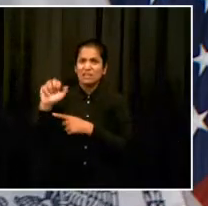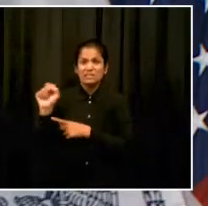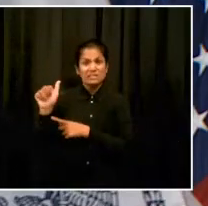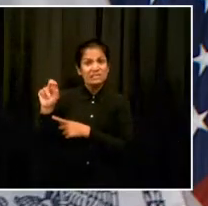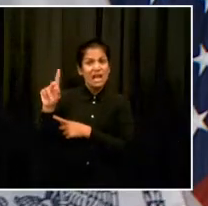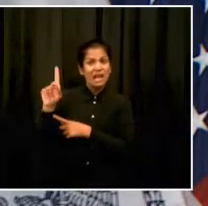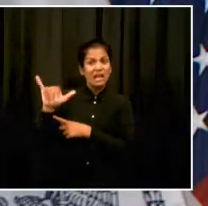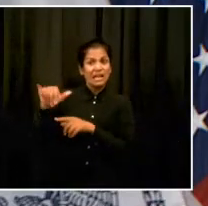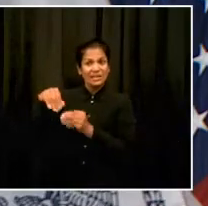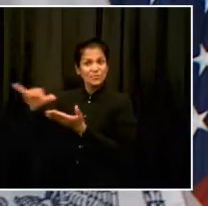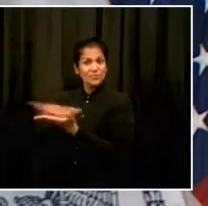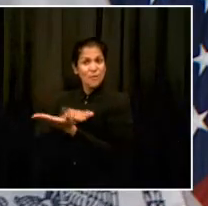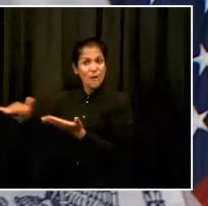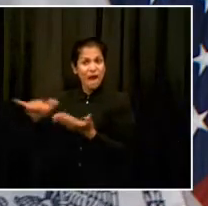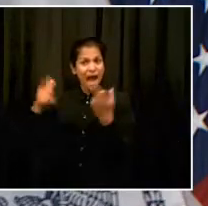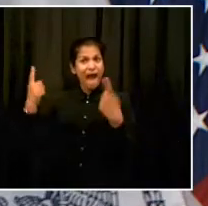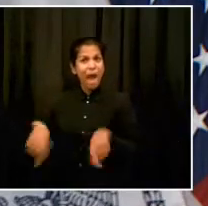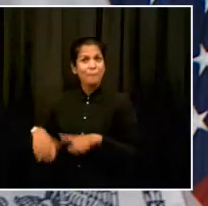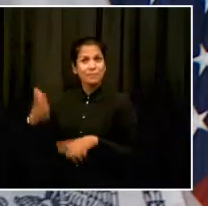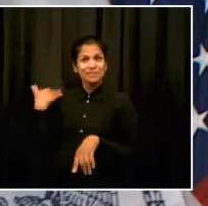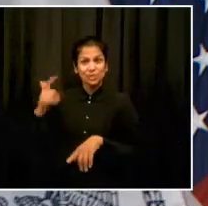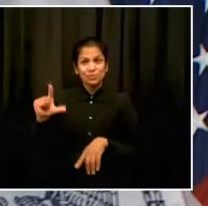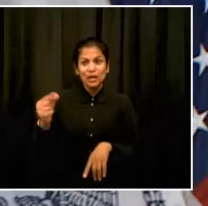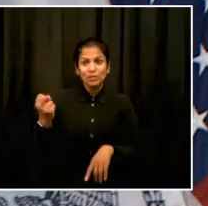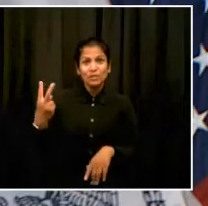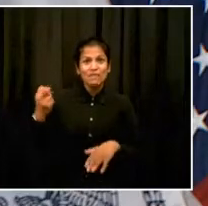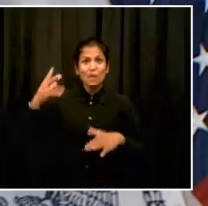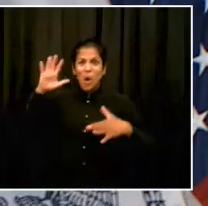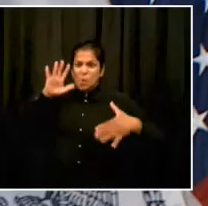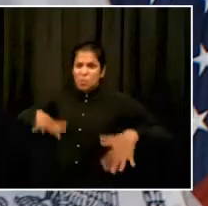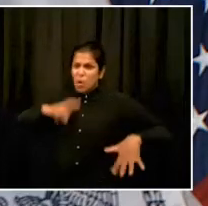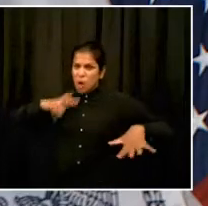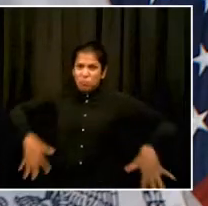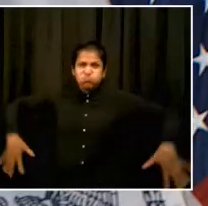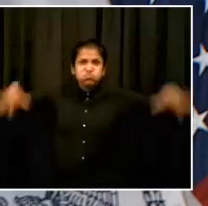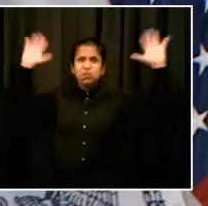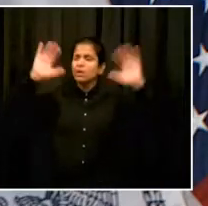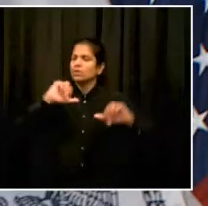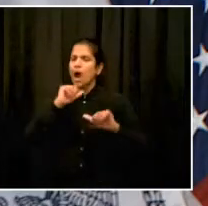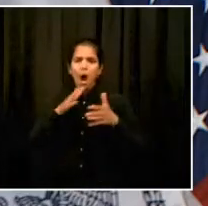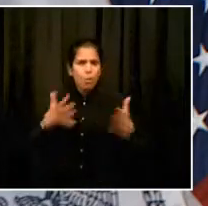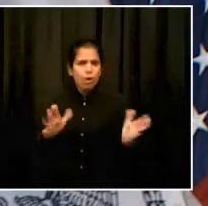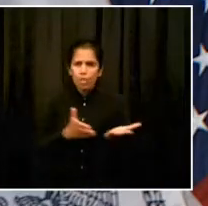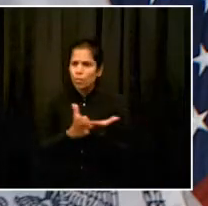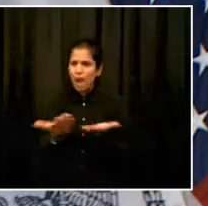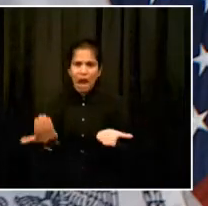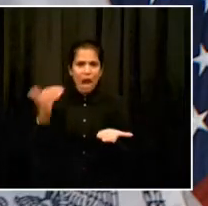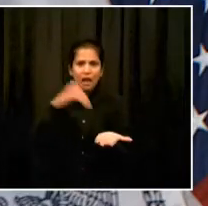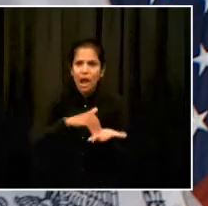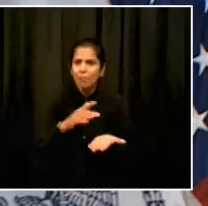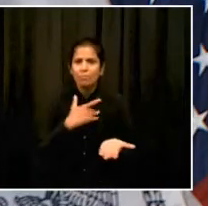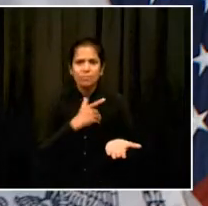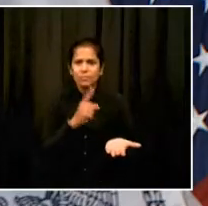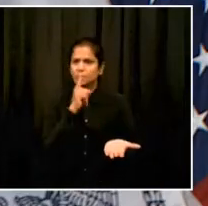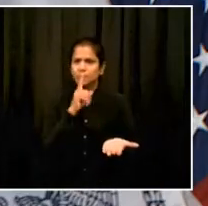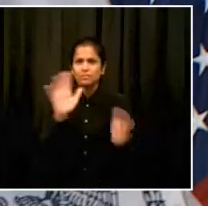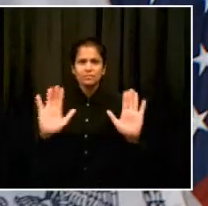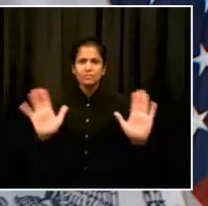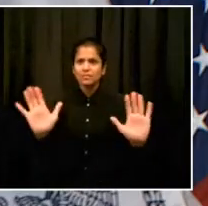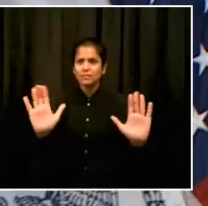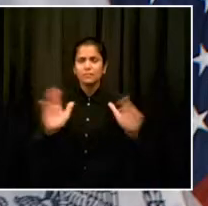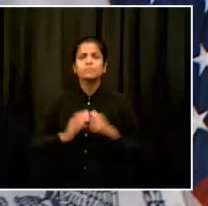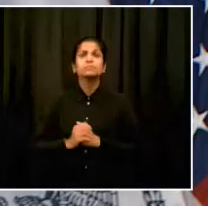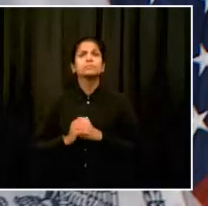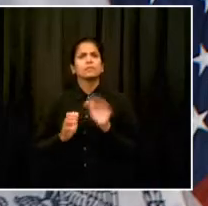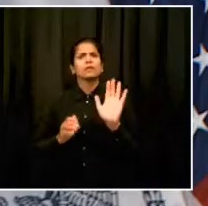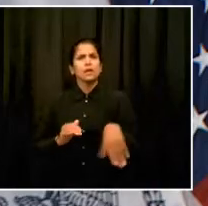to ignore it. We, as New Yorkers are realists, and as we've shown during the coronavirus crisis, we believe in